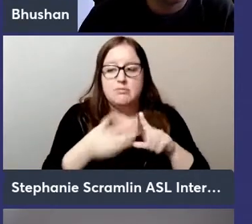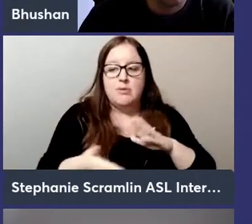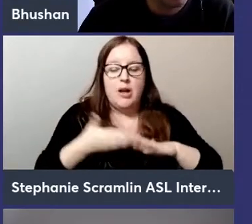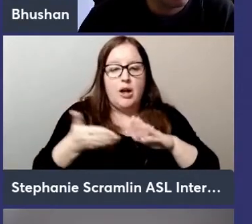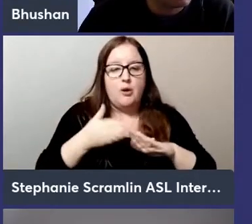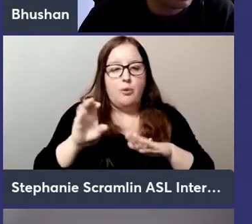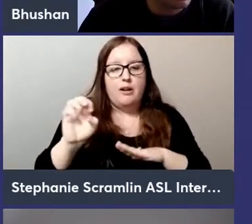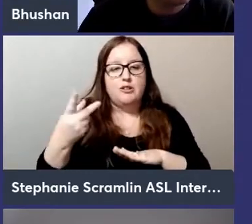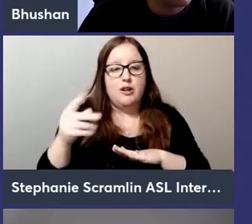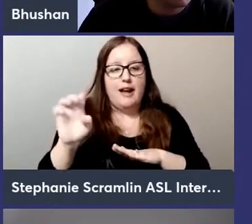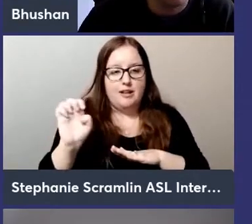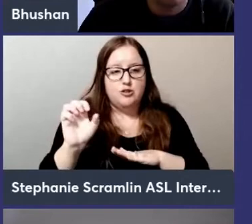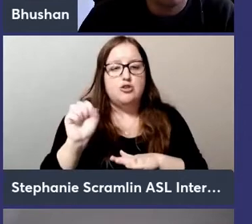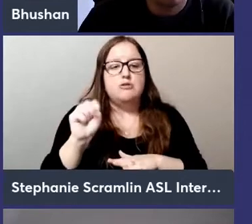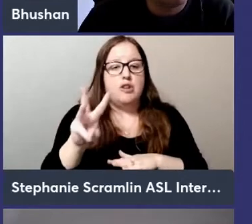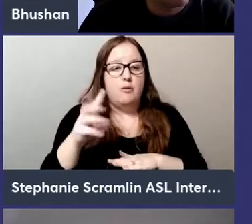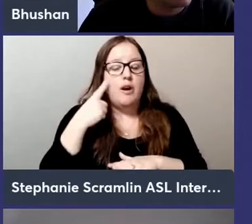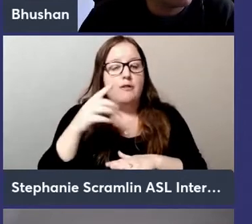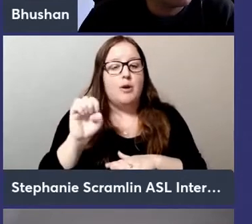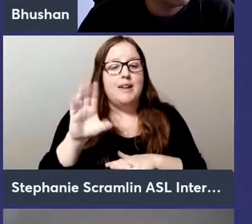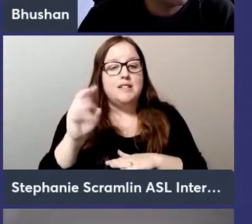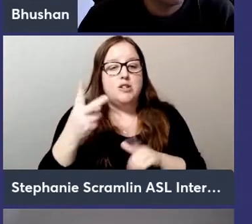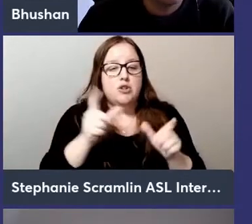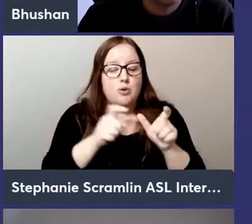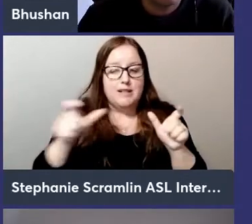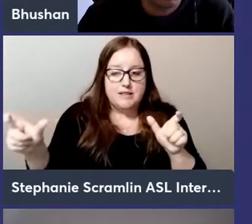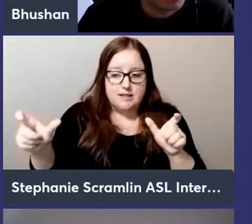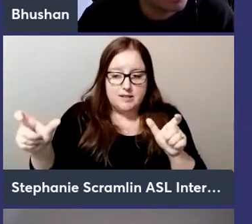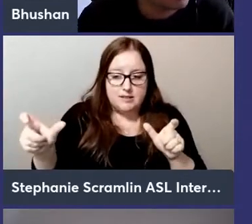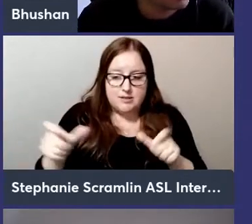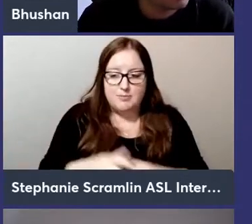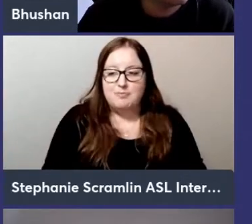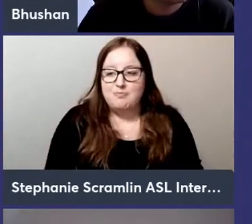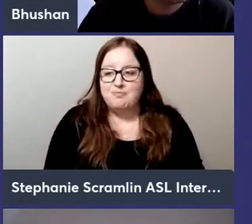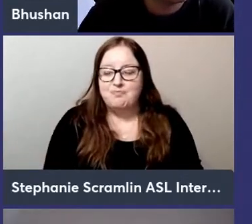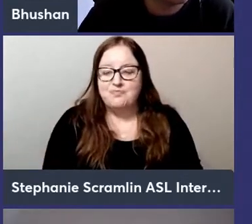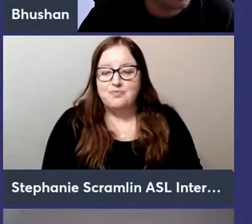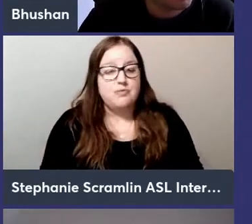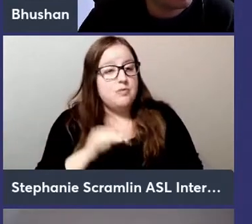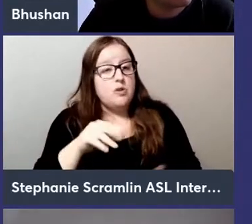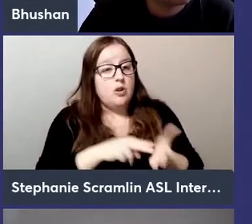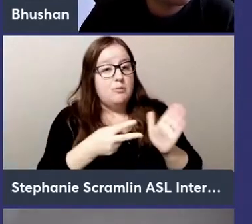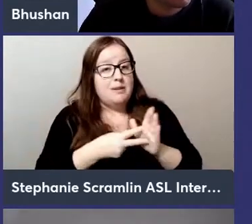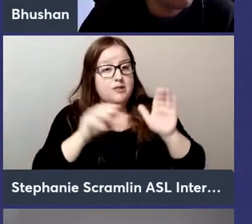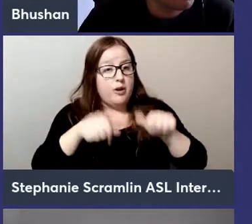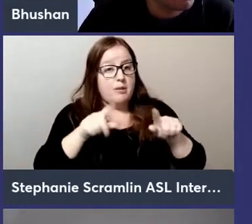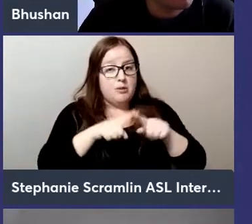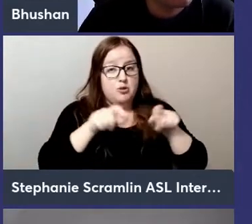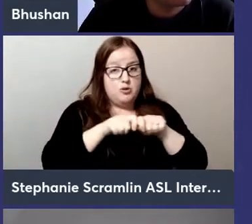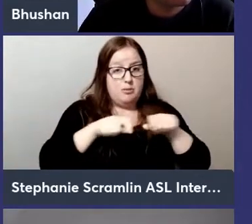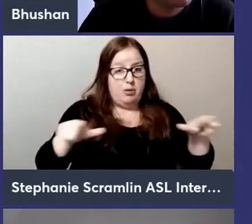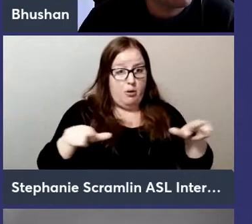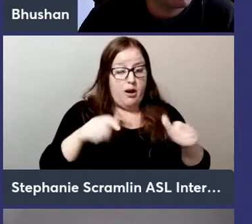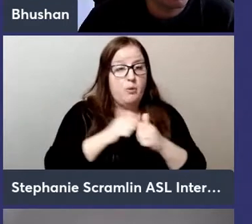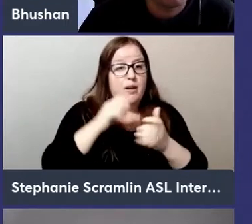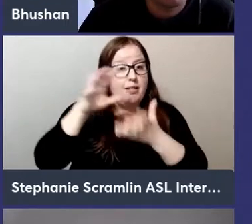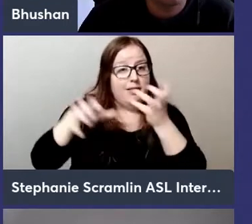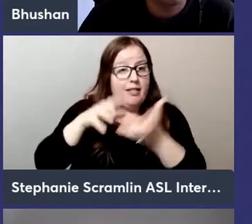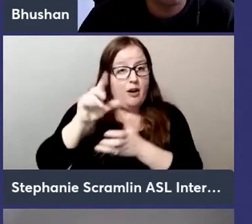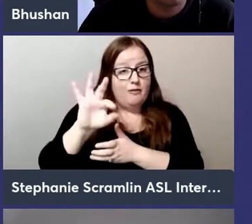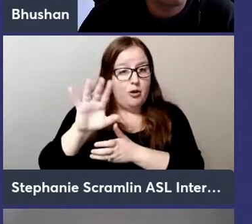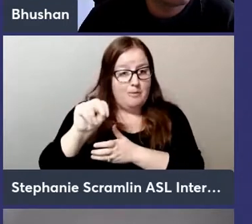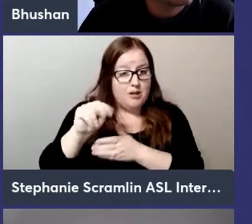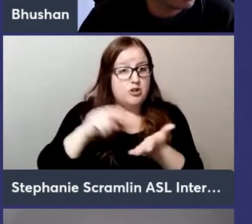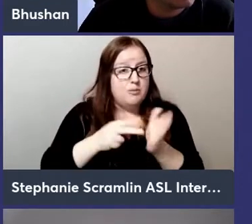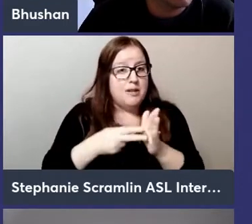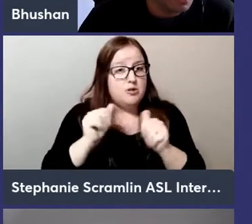software on an EC2 instance and start playing with it. And so it sounds like you're able to deploy this with, CloudFormation, so it's reusable